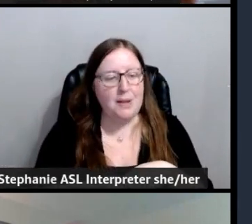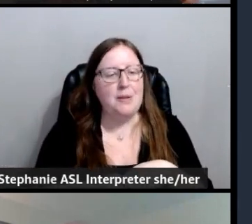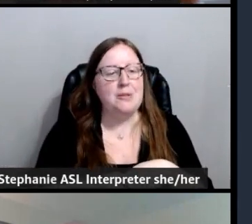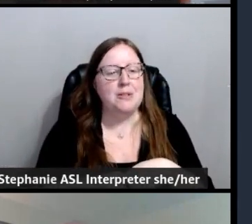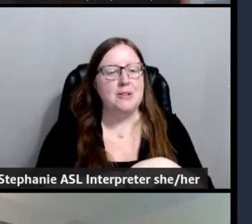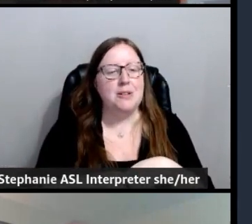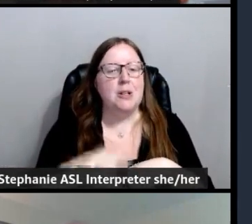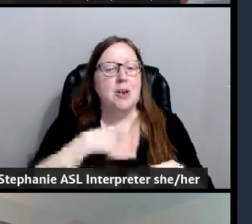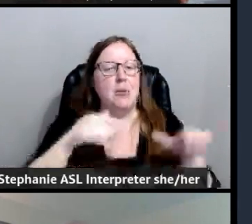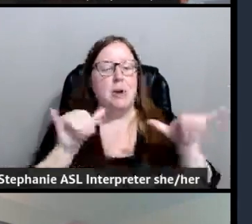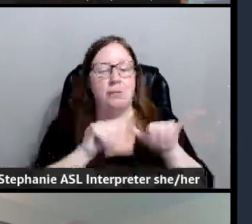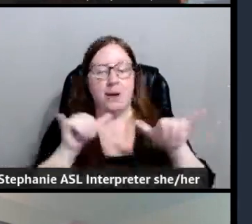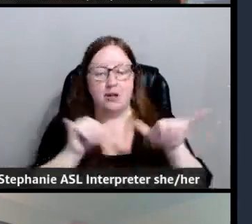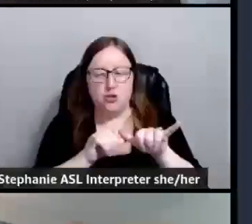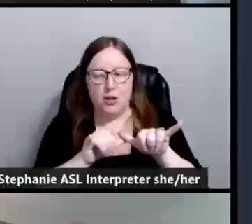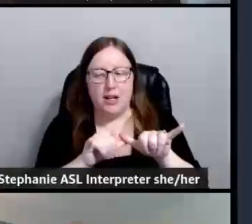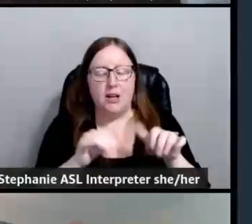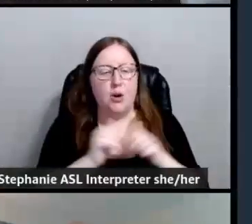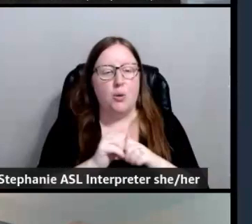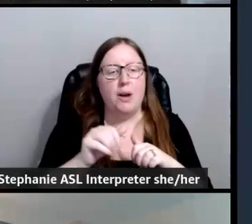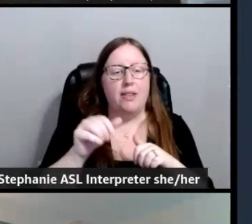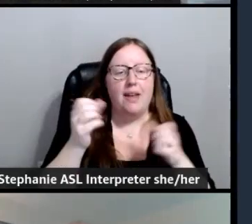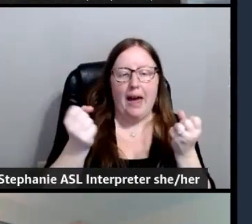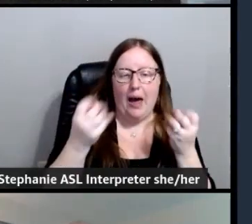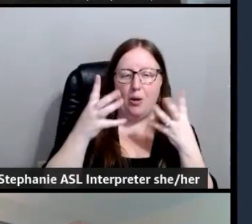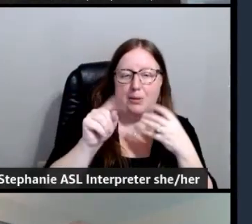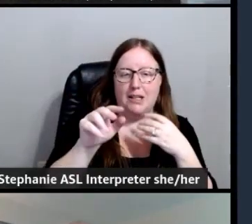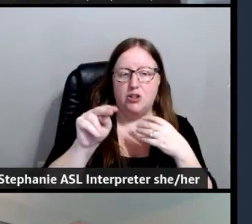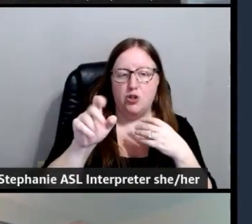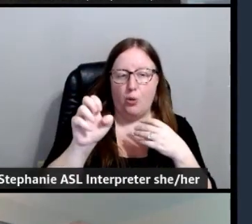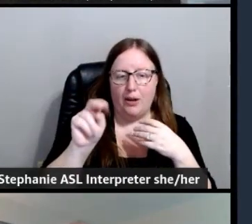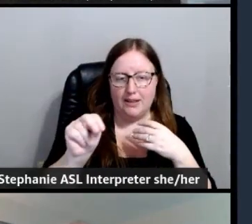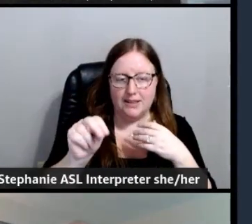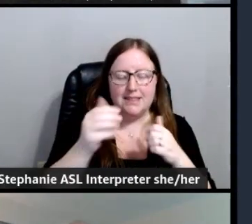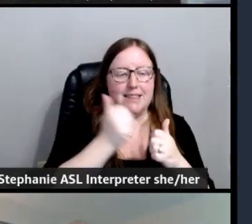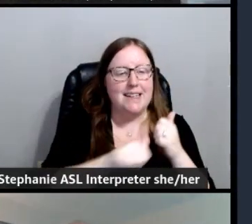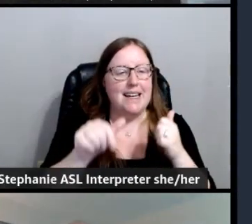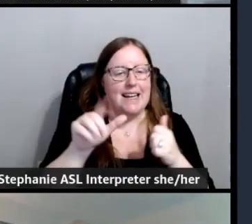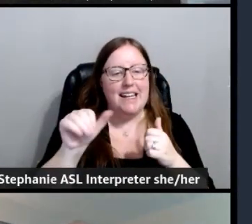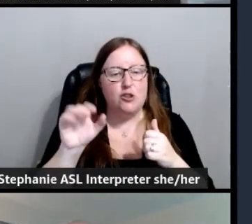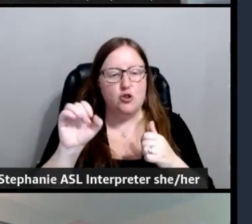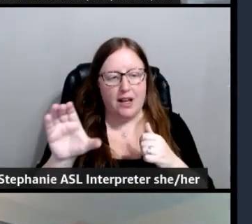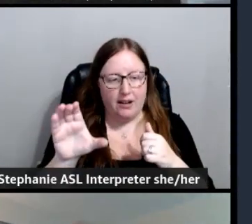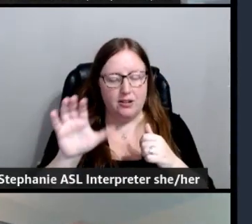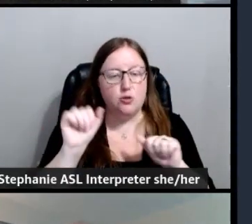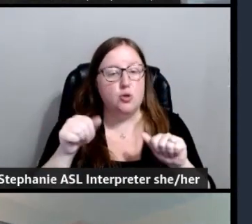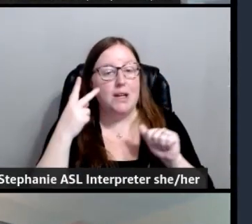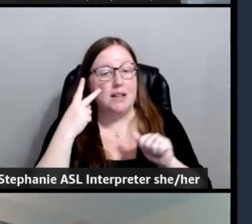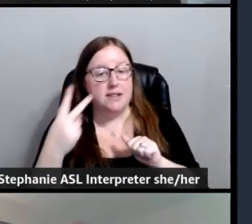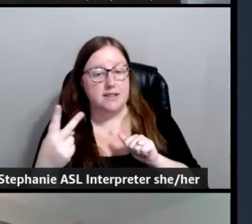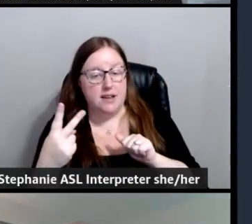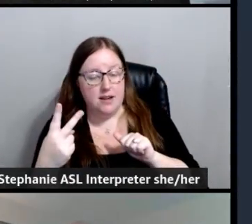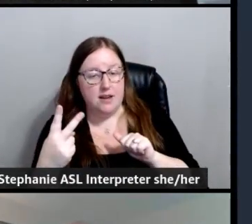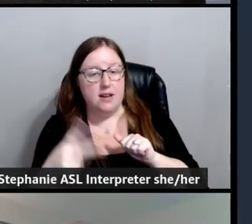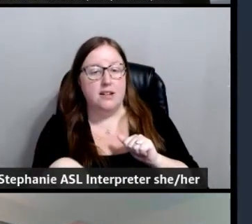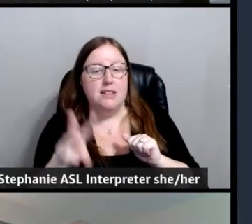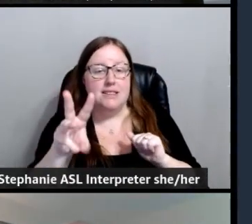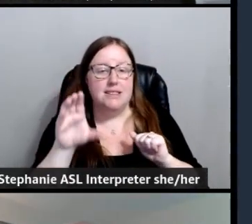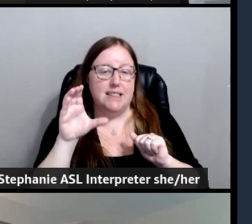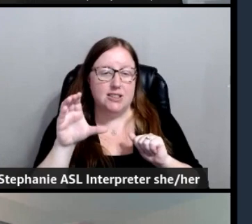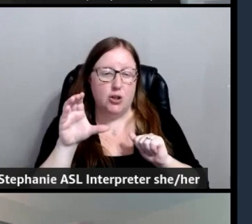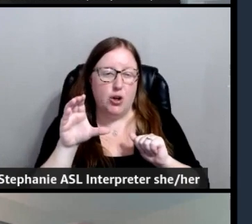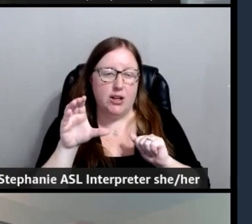And we are measuring it with tokens per second. So how many characters can come out per second? So you can see 600,